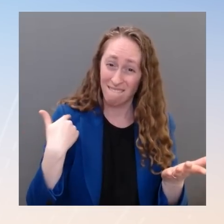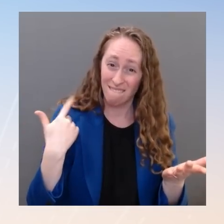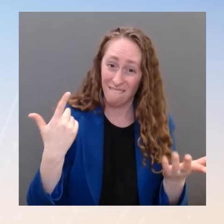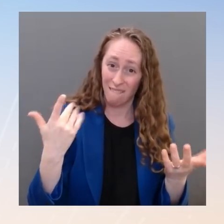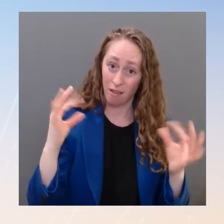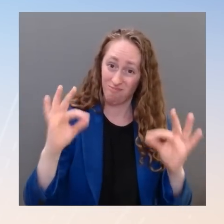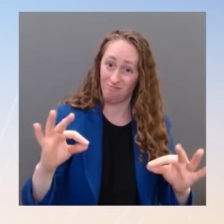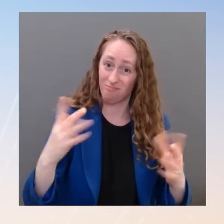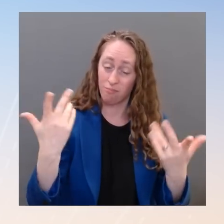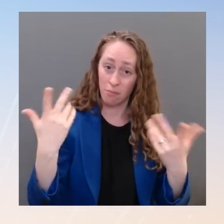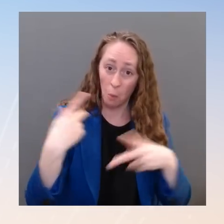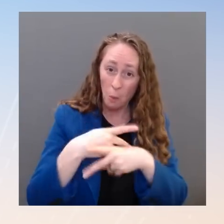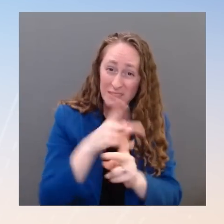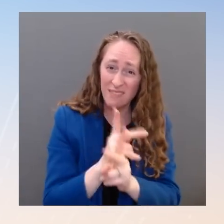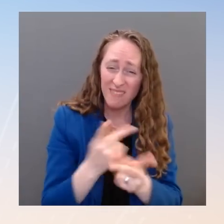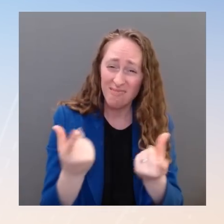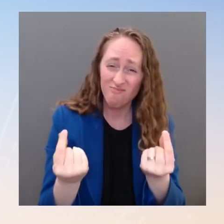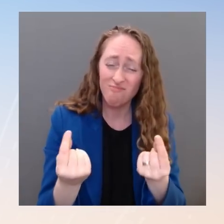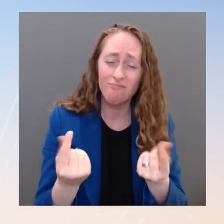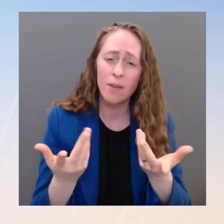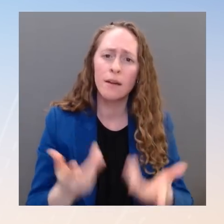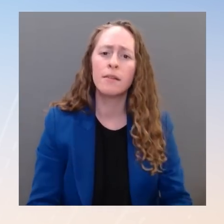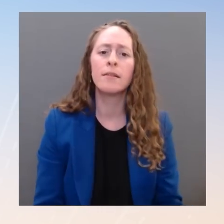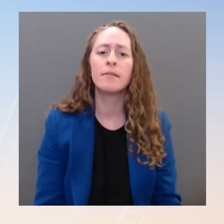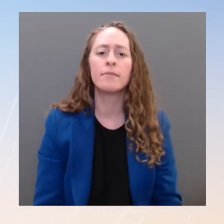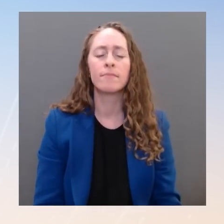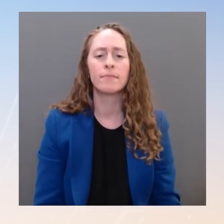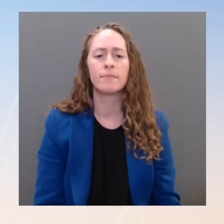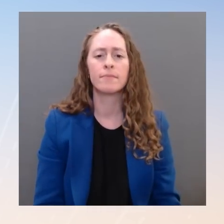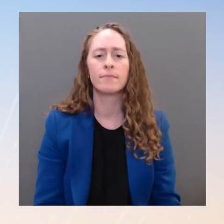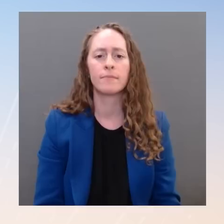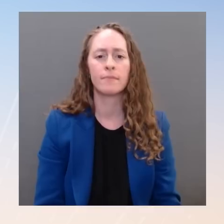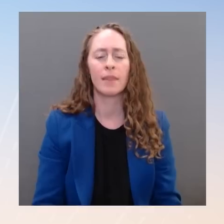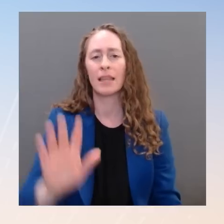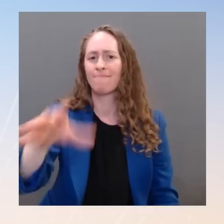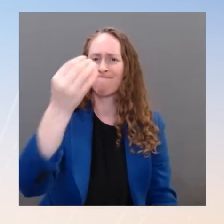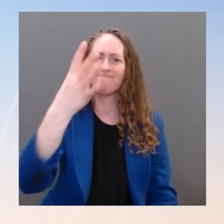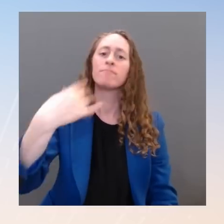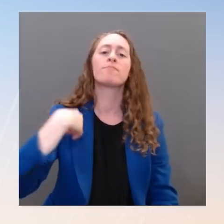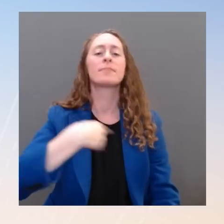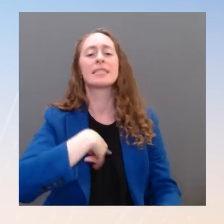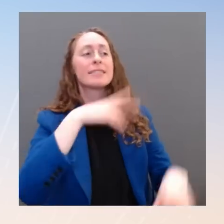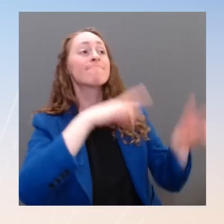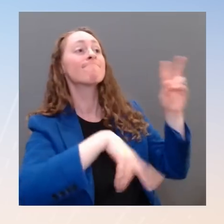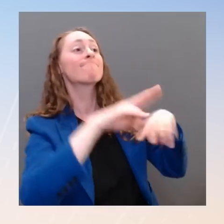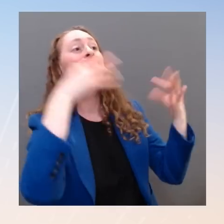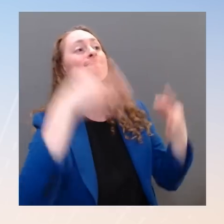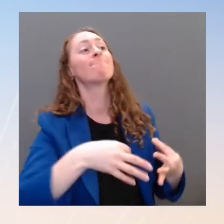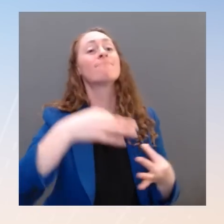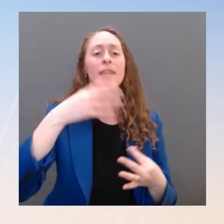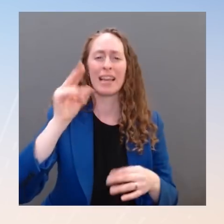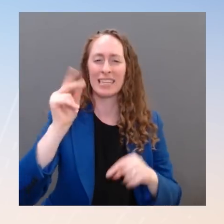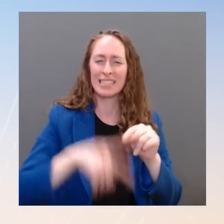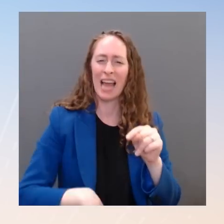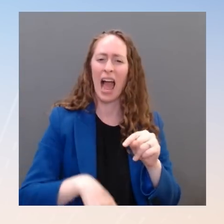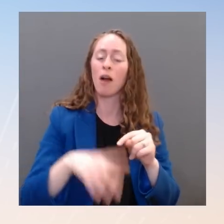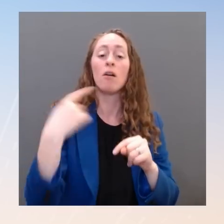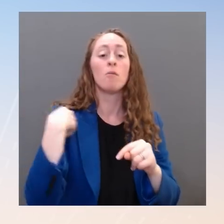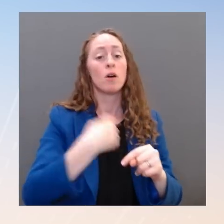to make a judgment from here. We are here to support the efforts of the Ukrainians and the Ukrainian leaders